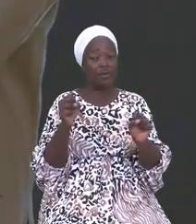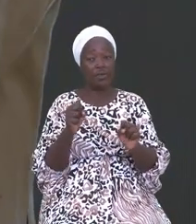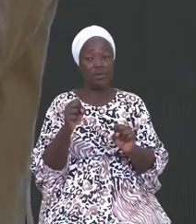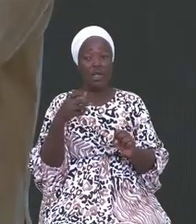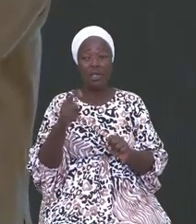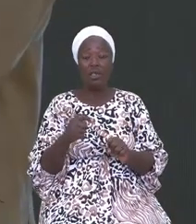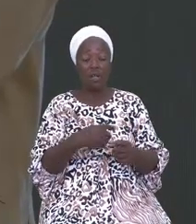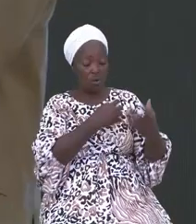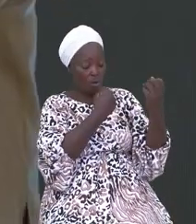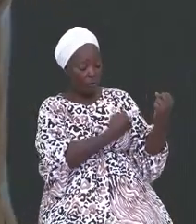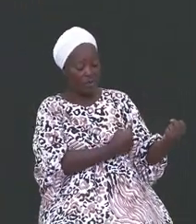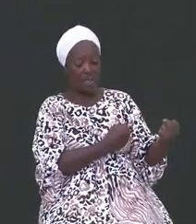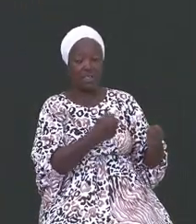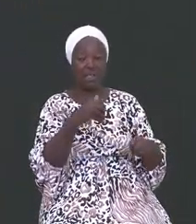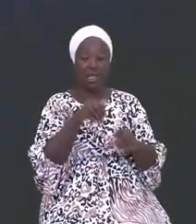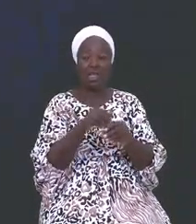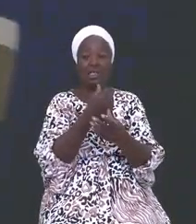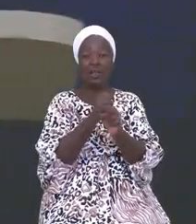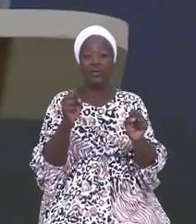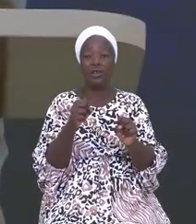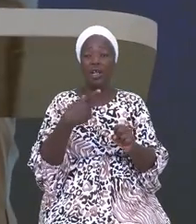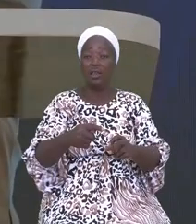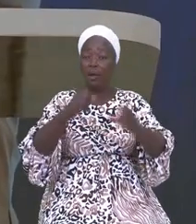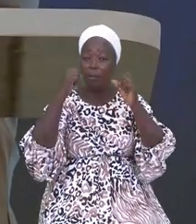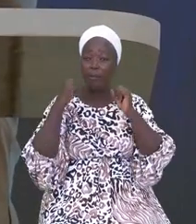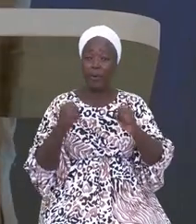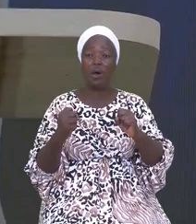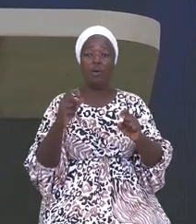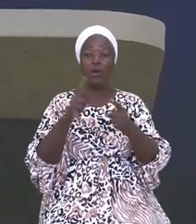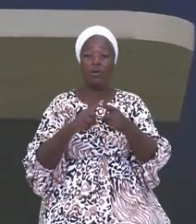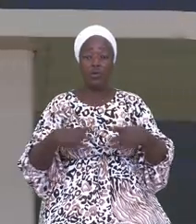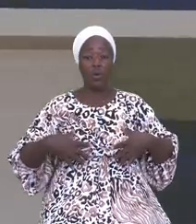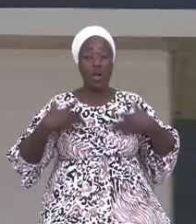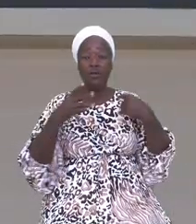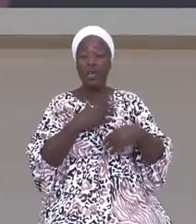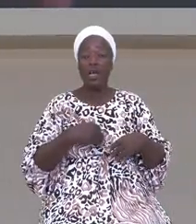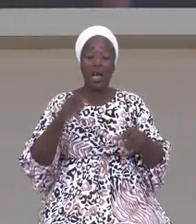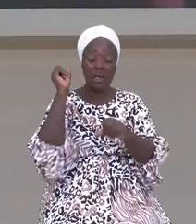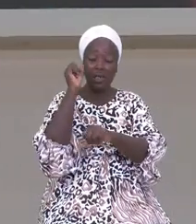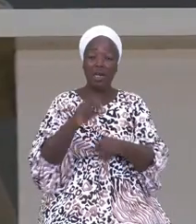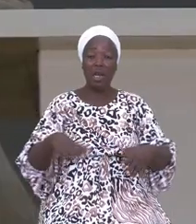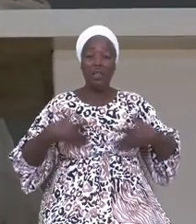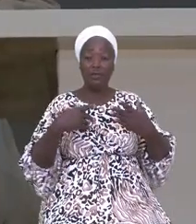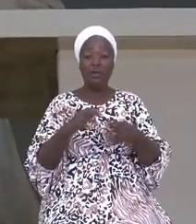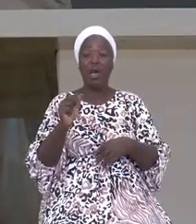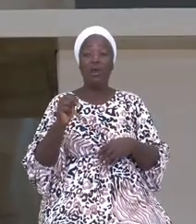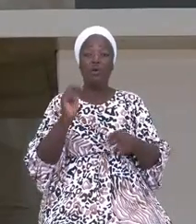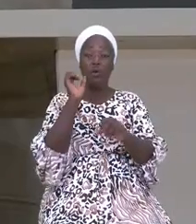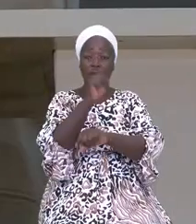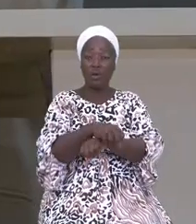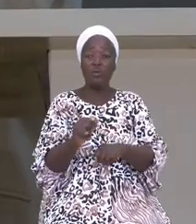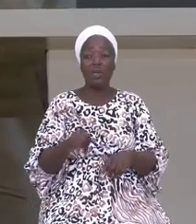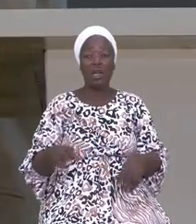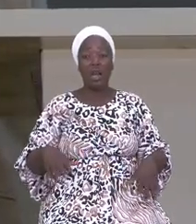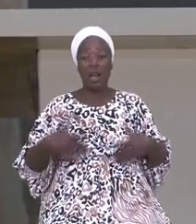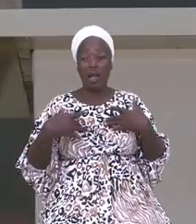the confidence in salvation, the power to live an overcoming life twice as I